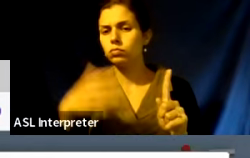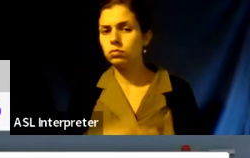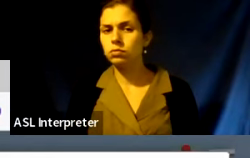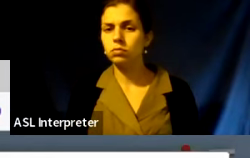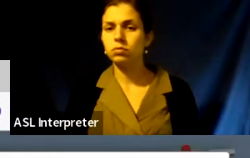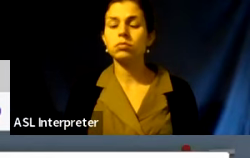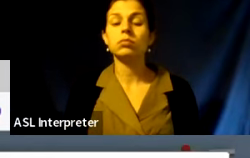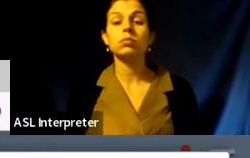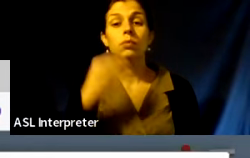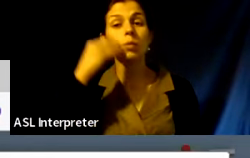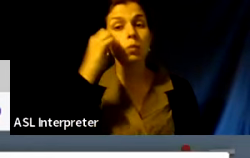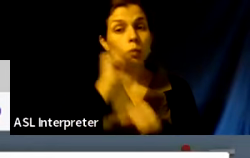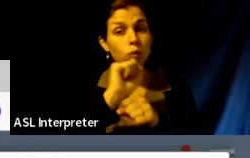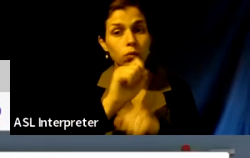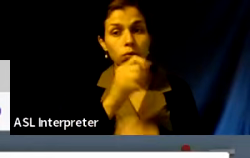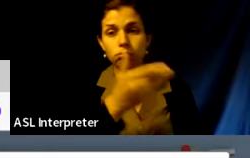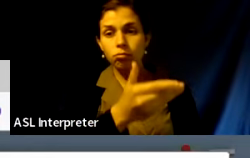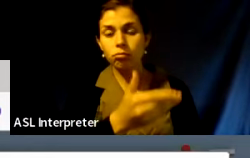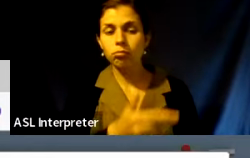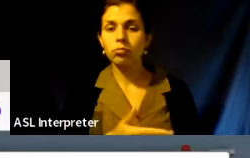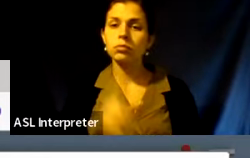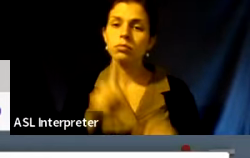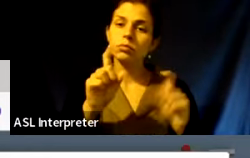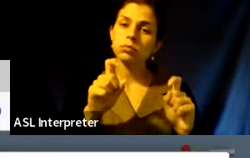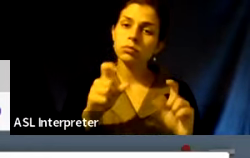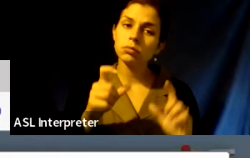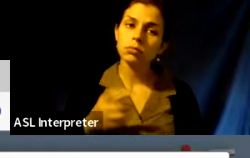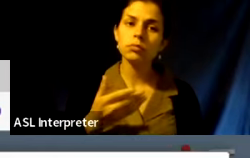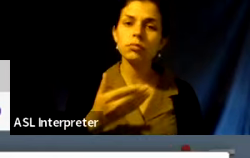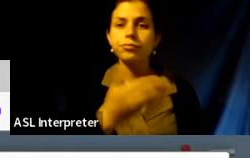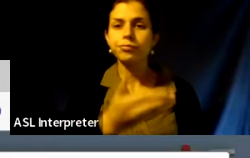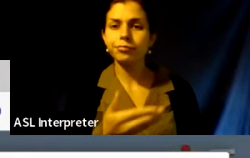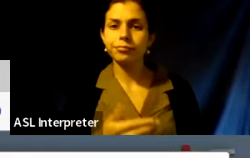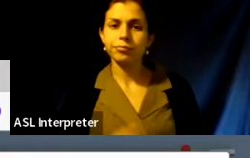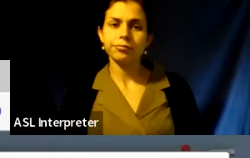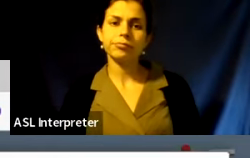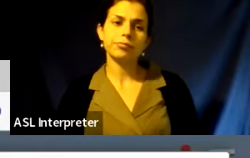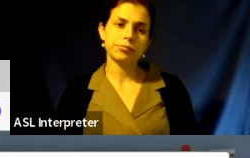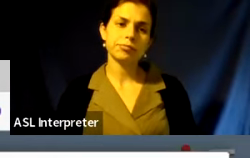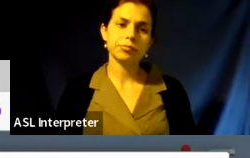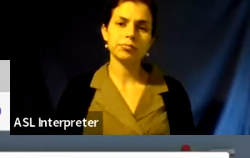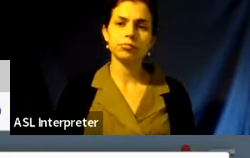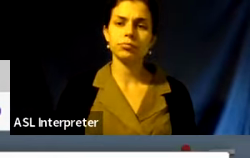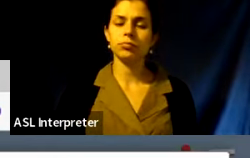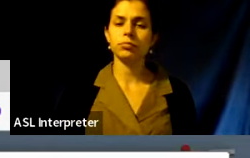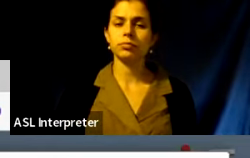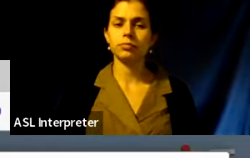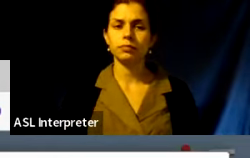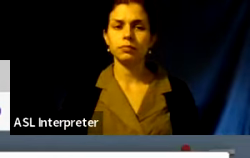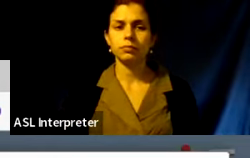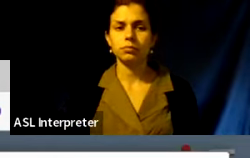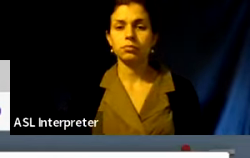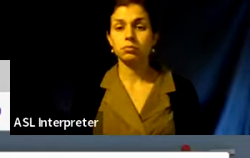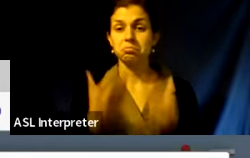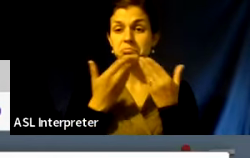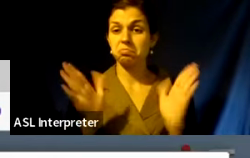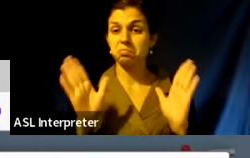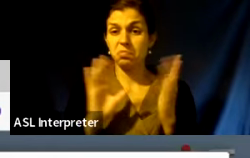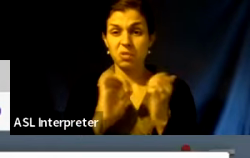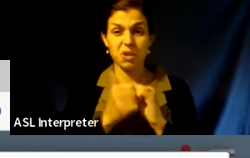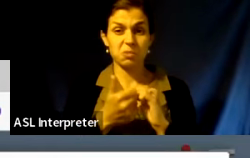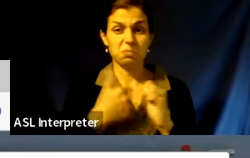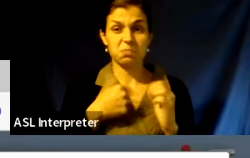homework and tests that have been taken and information about how my student performed on